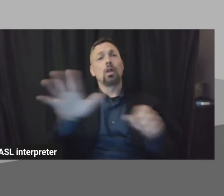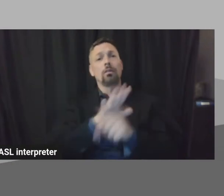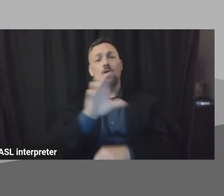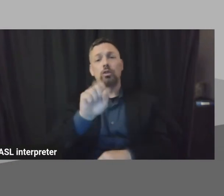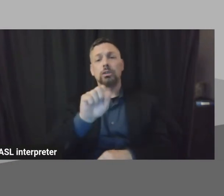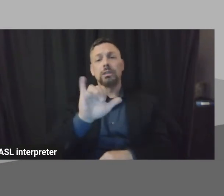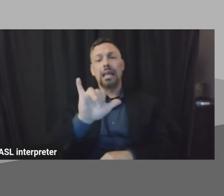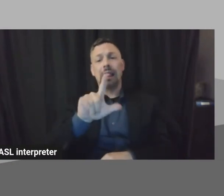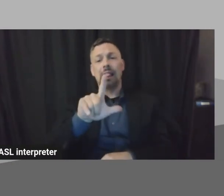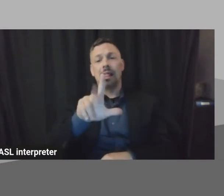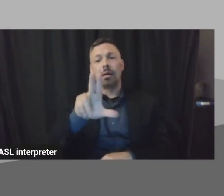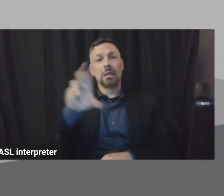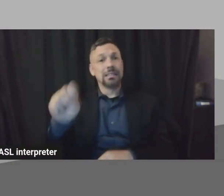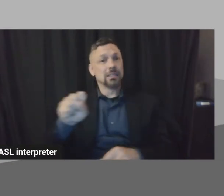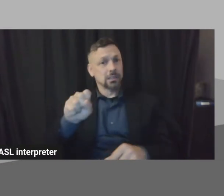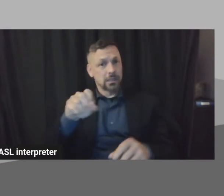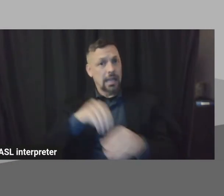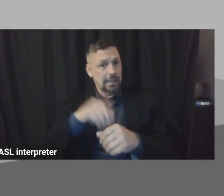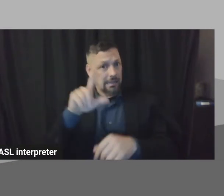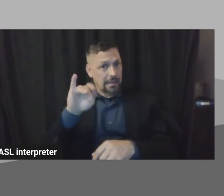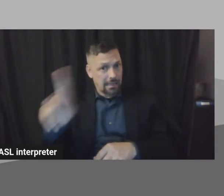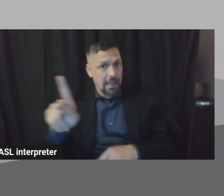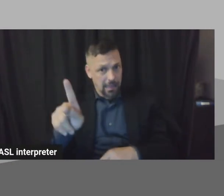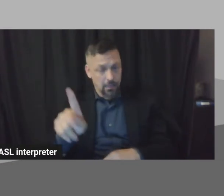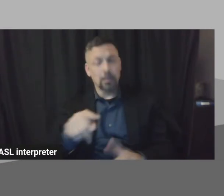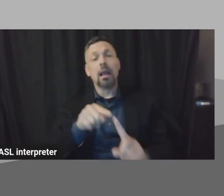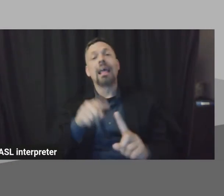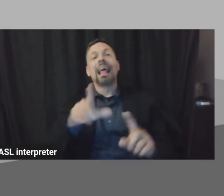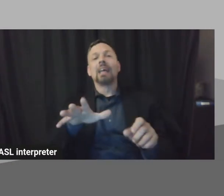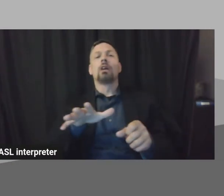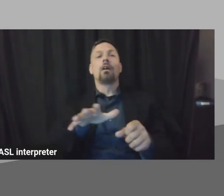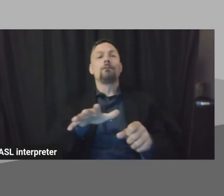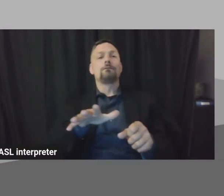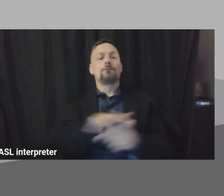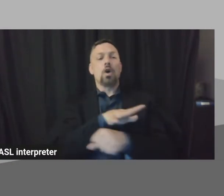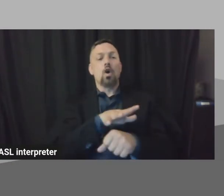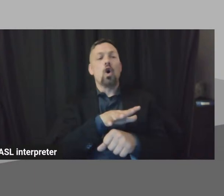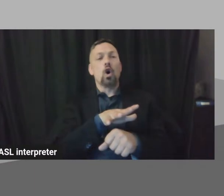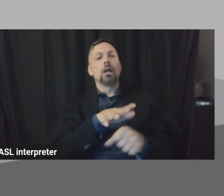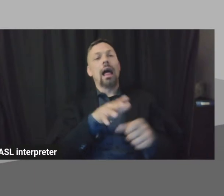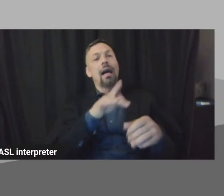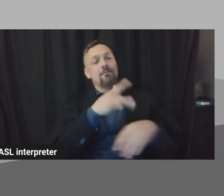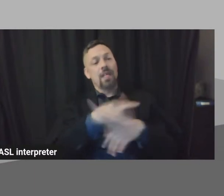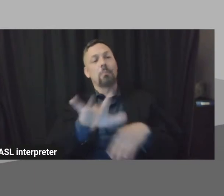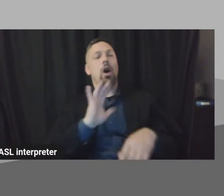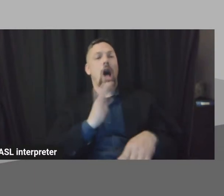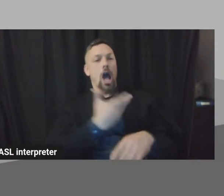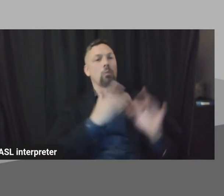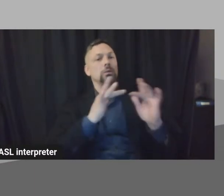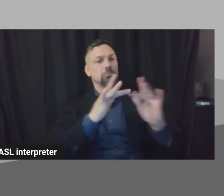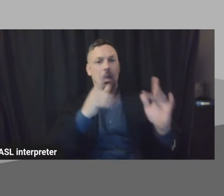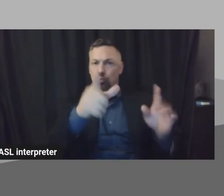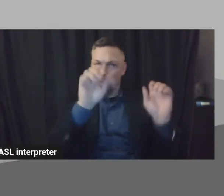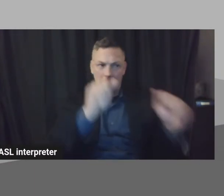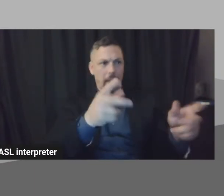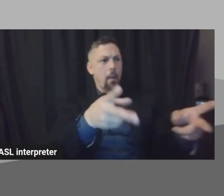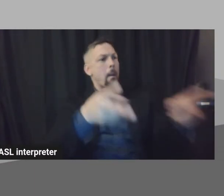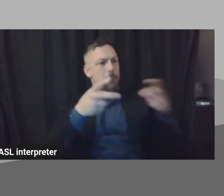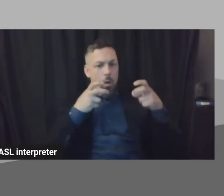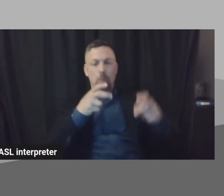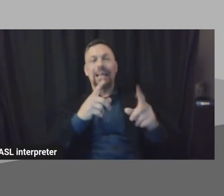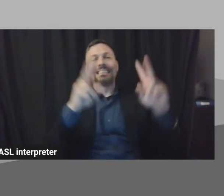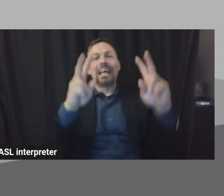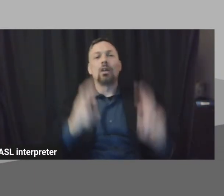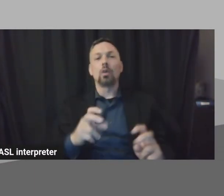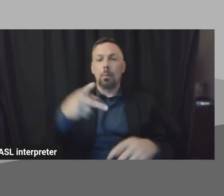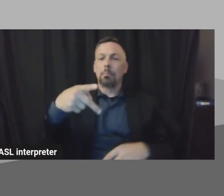again. The full syllabus is available on our website for you to grab right now. There's a downloadable PDF that you